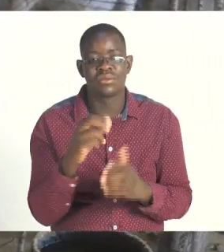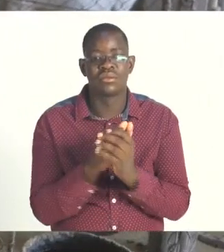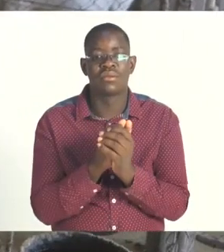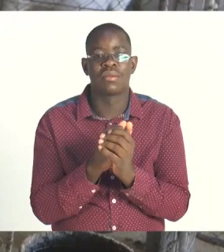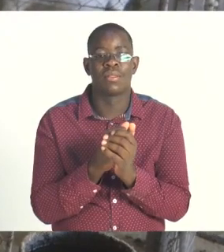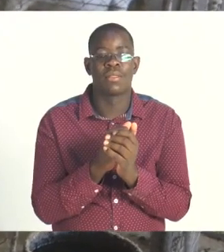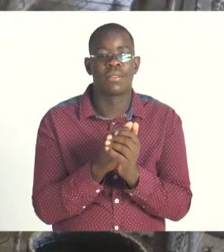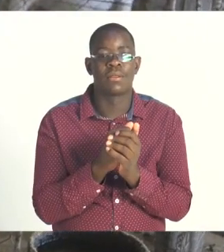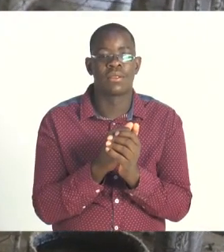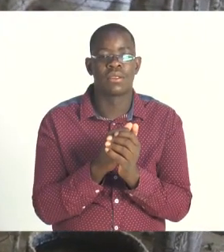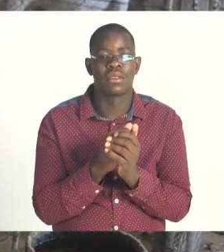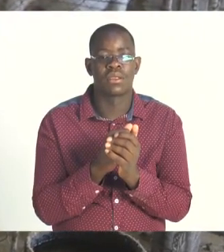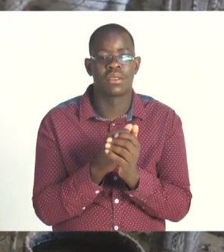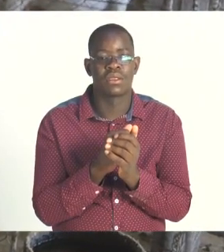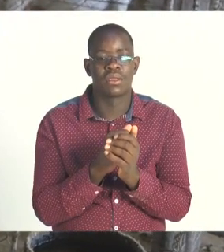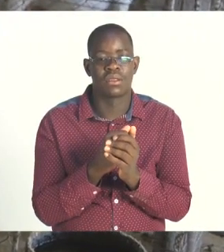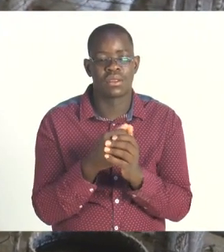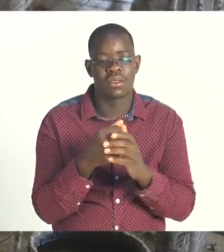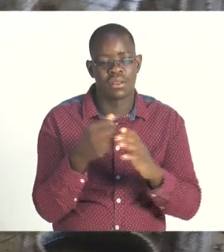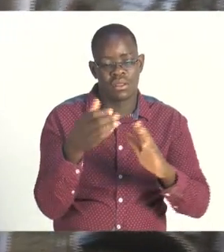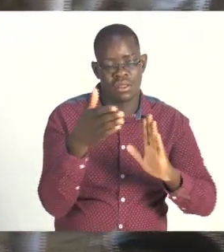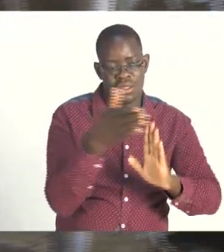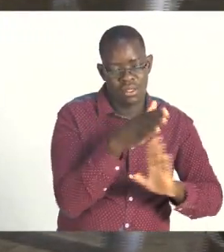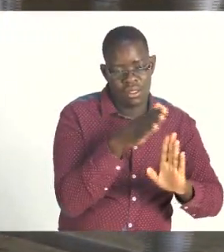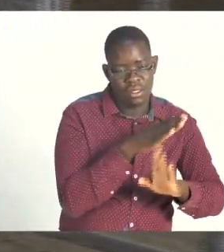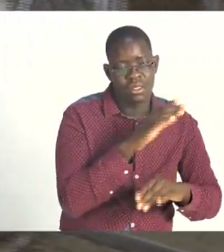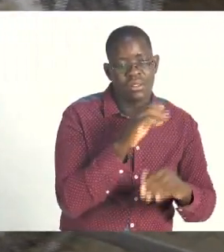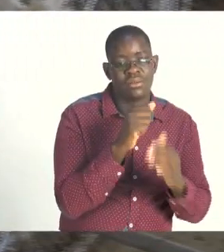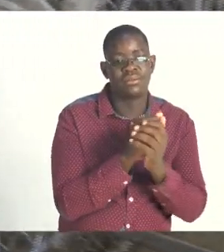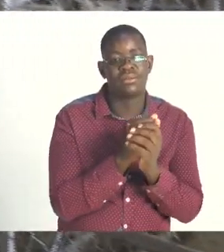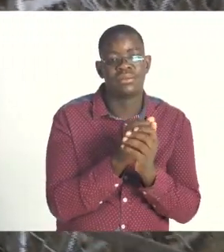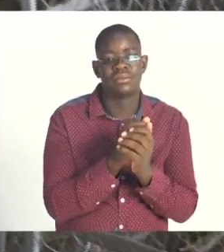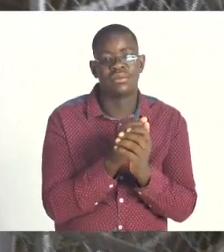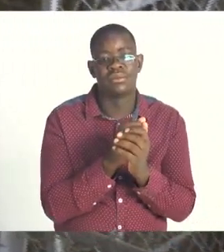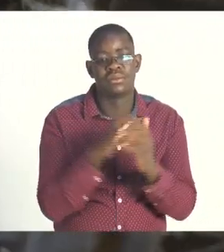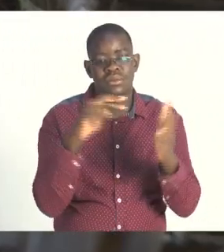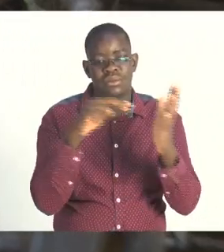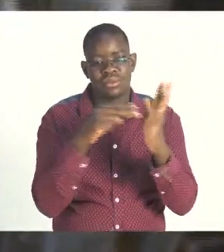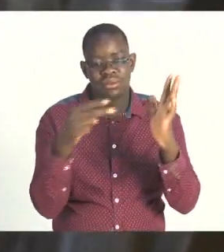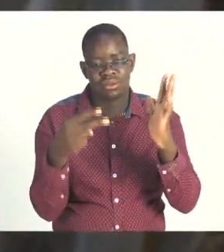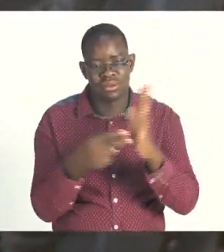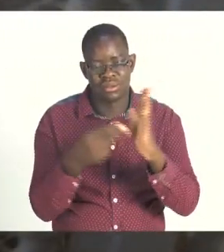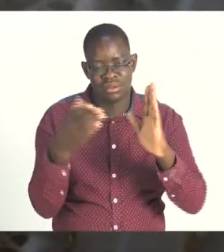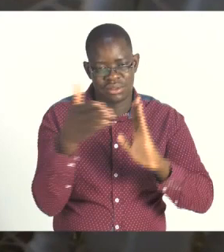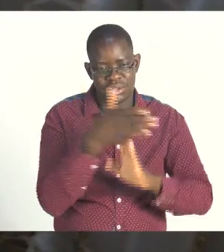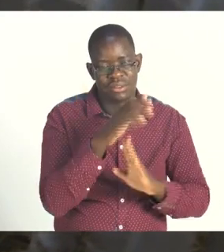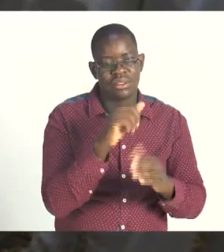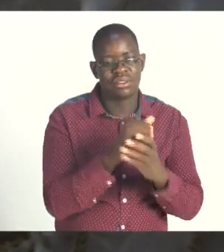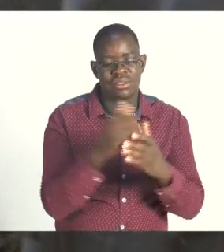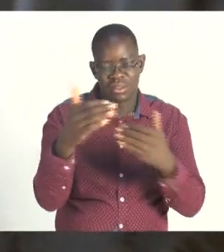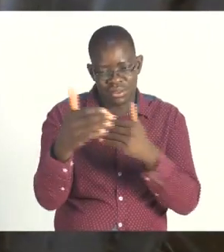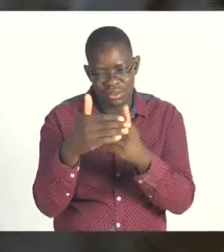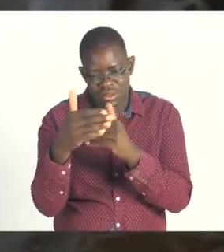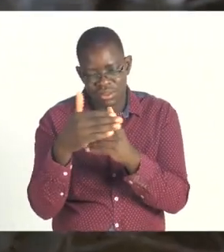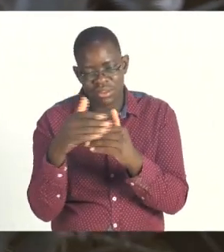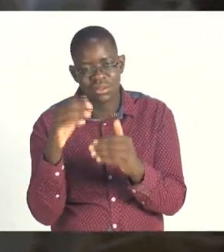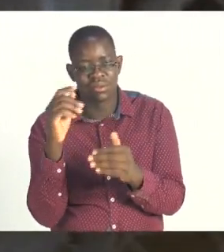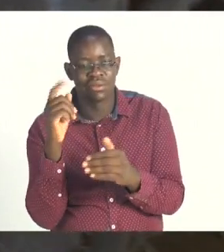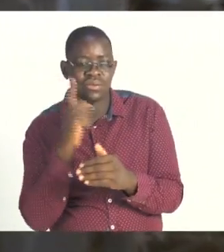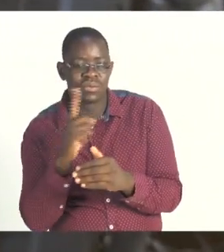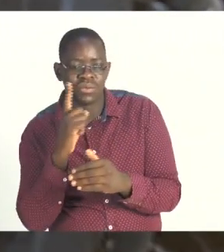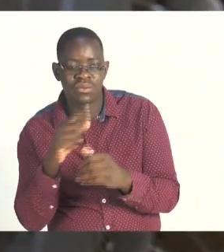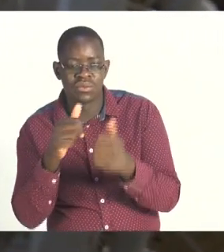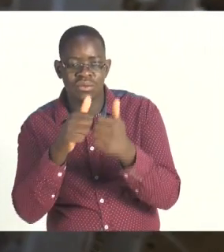the case in an extensive grazing system. But it means we keep the animals at close range and control